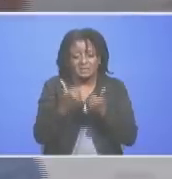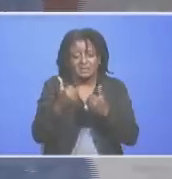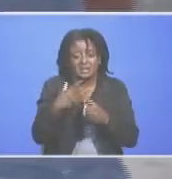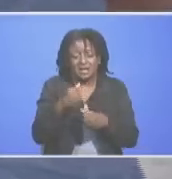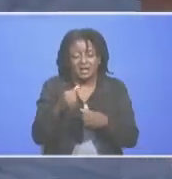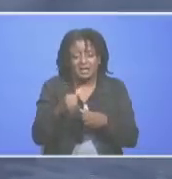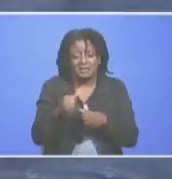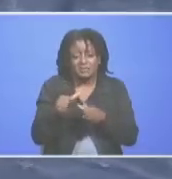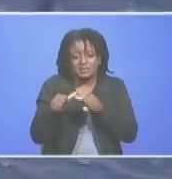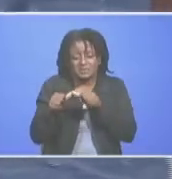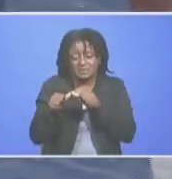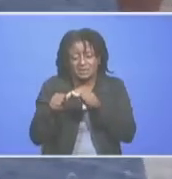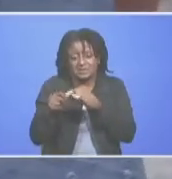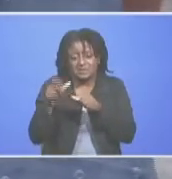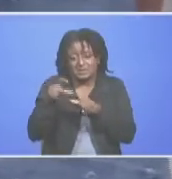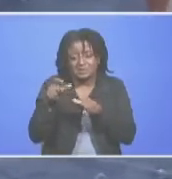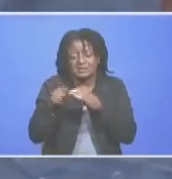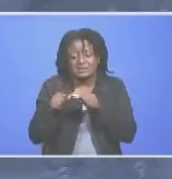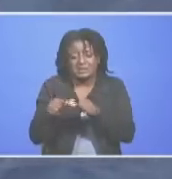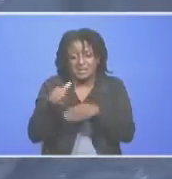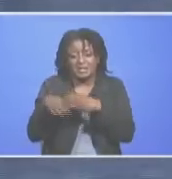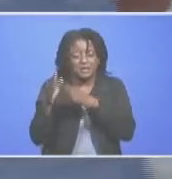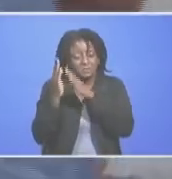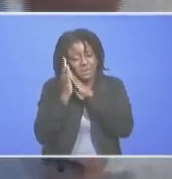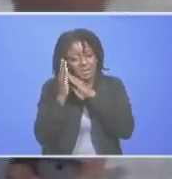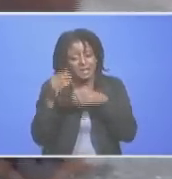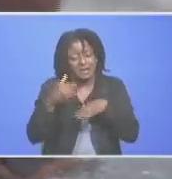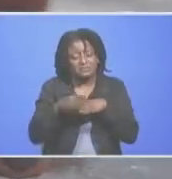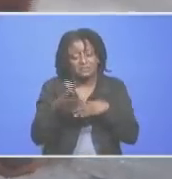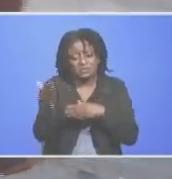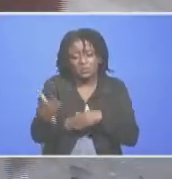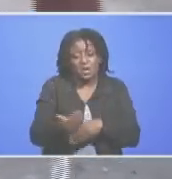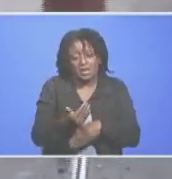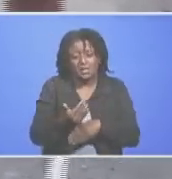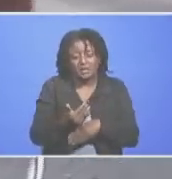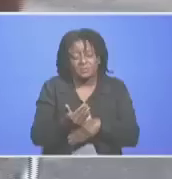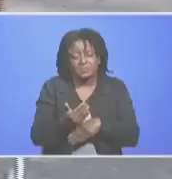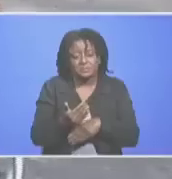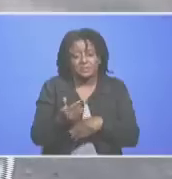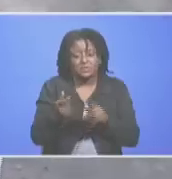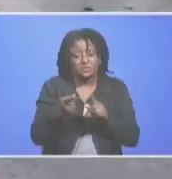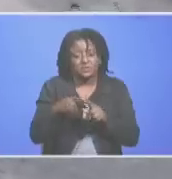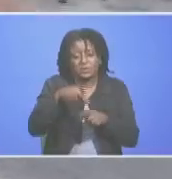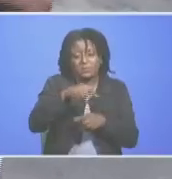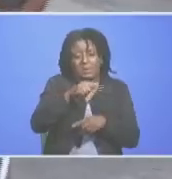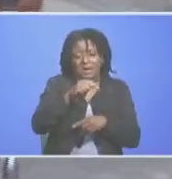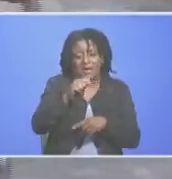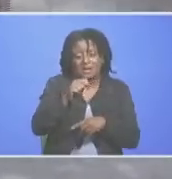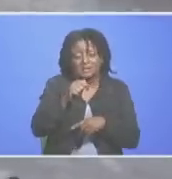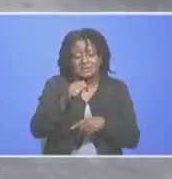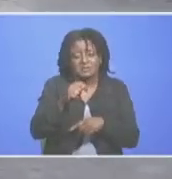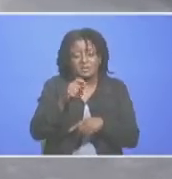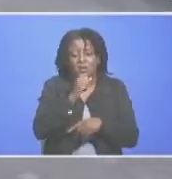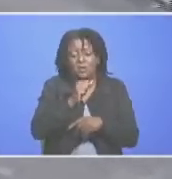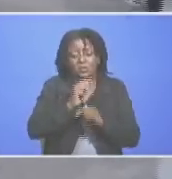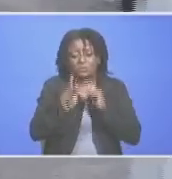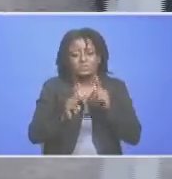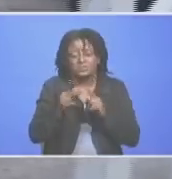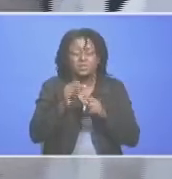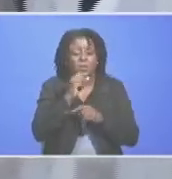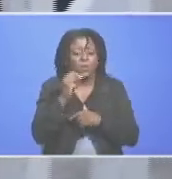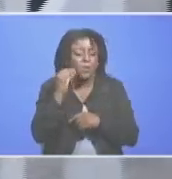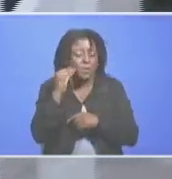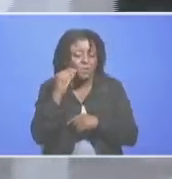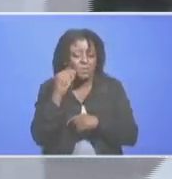of Pat's Senior Citizen Home in Yellow Elder. Now, after a few months, Mr. Lightborn is walking again and is getting